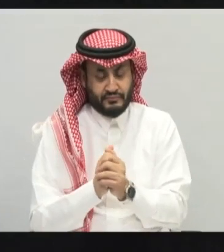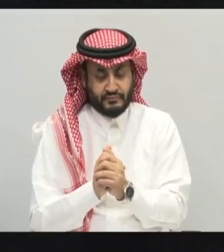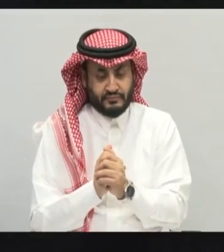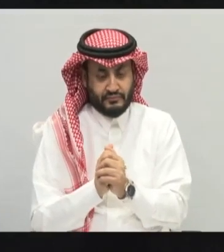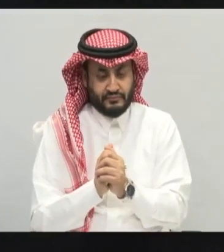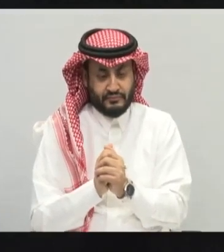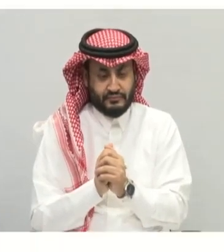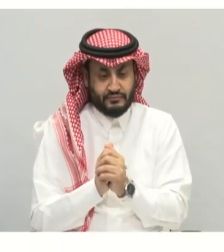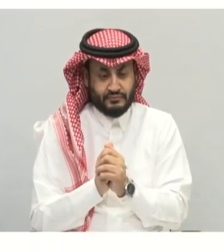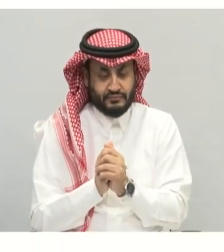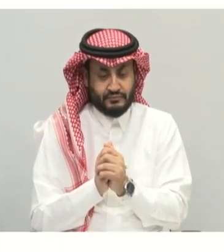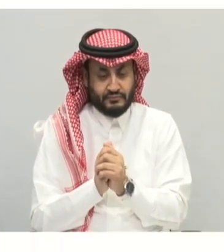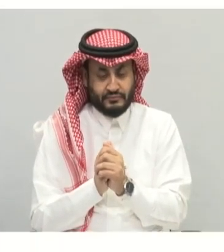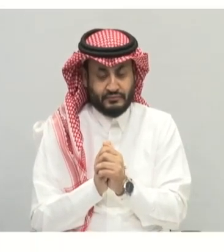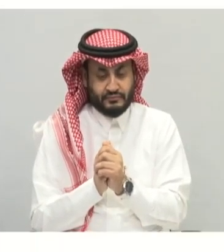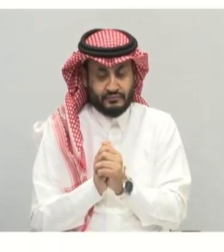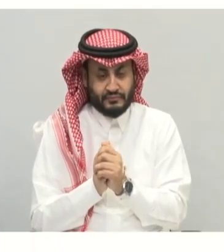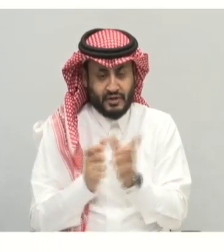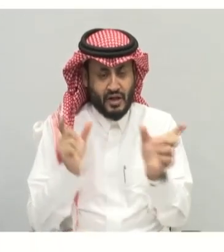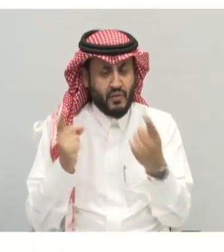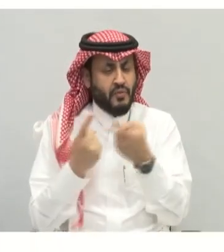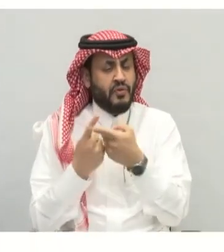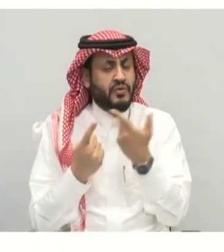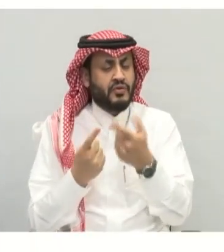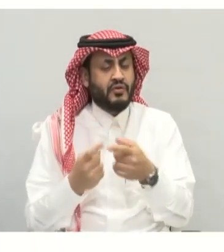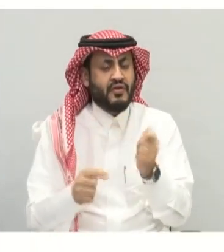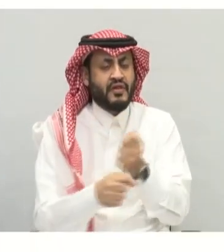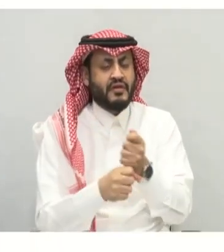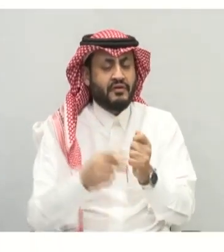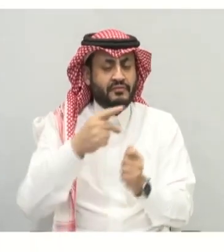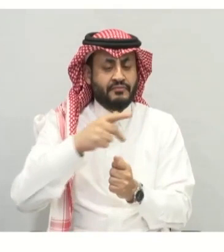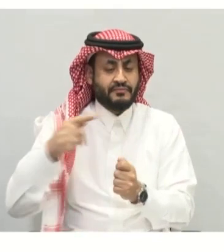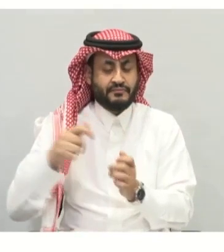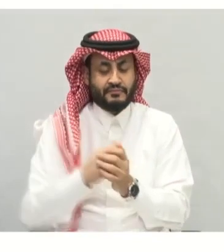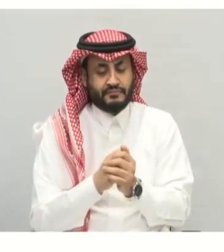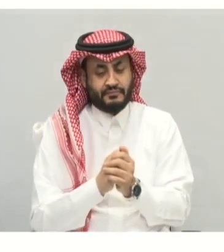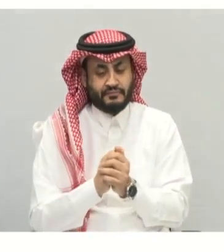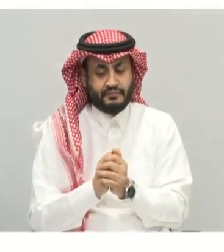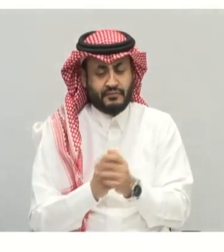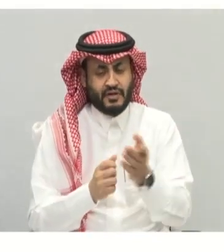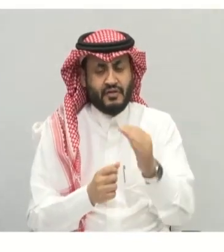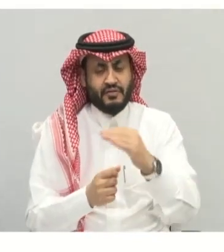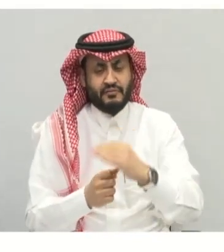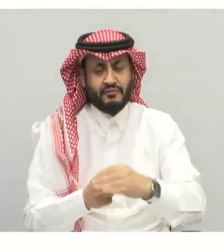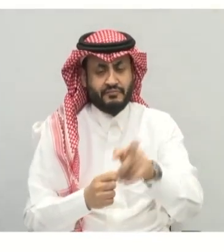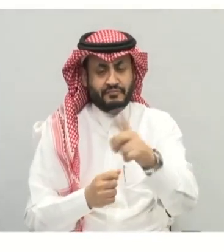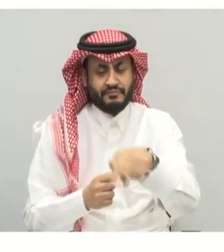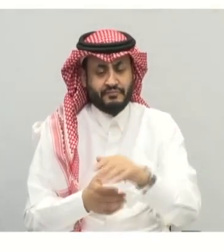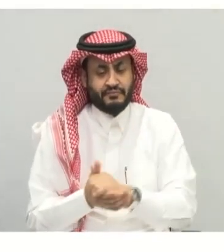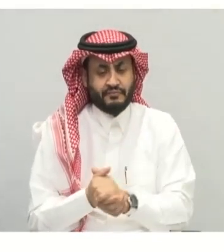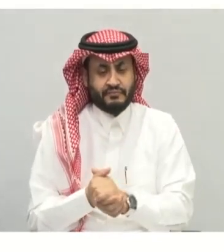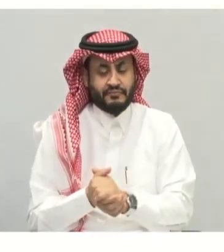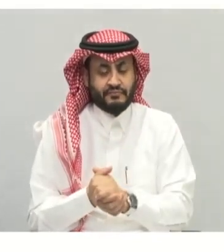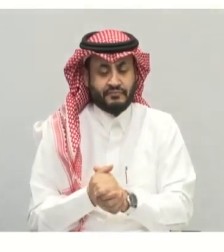is had plus uh the best participle so these are also other examples of